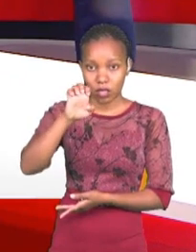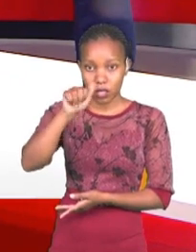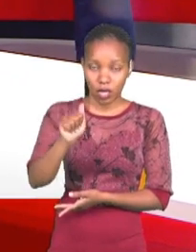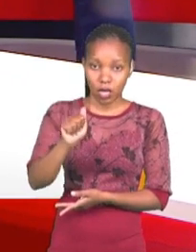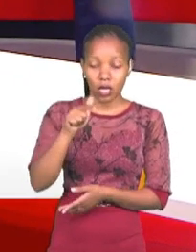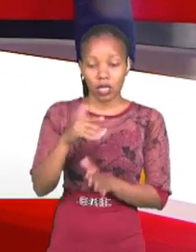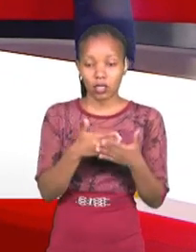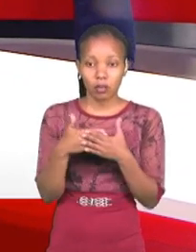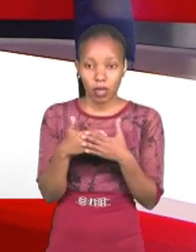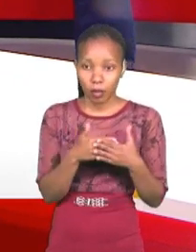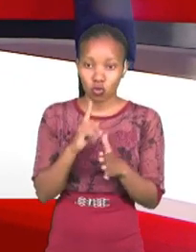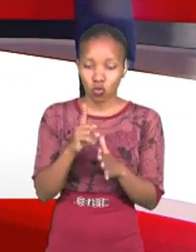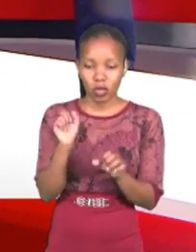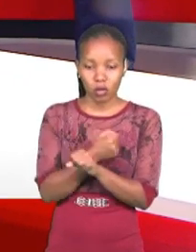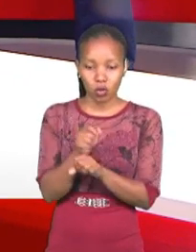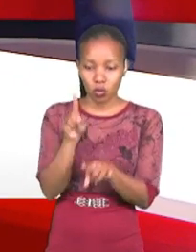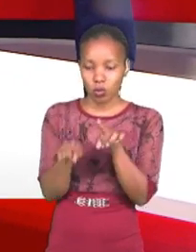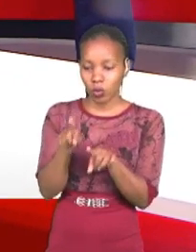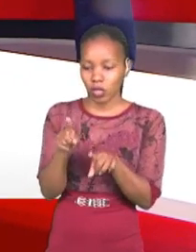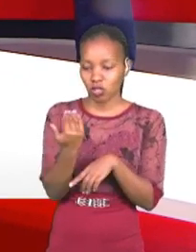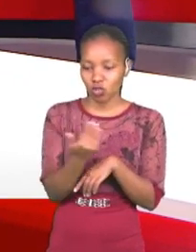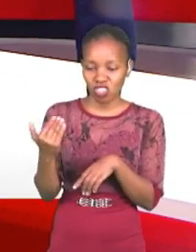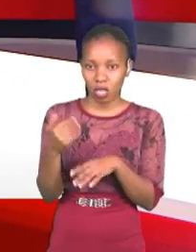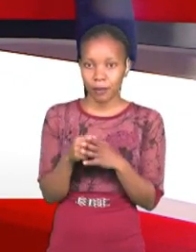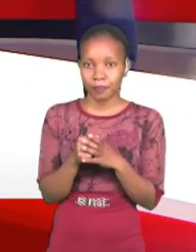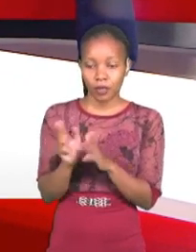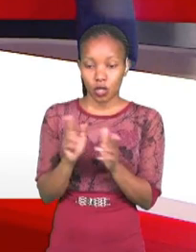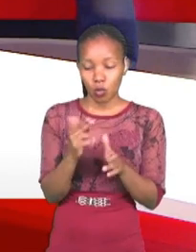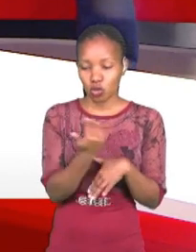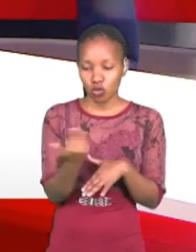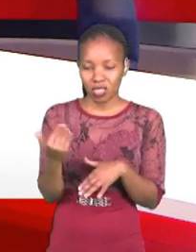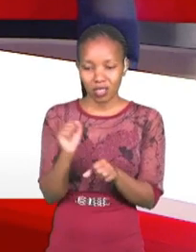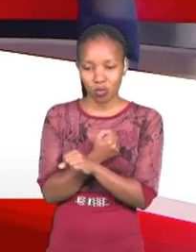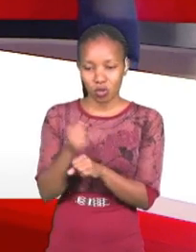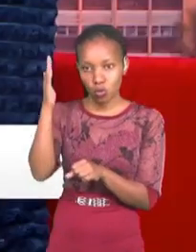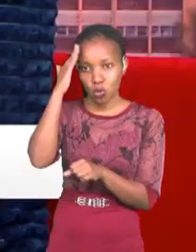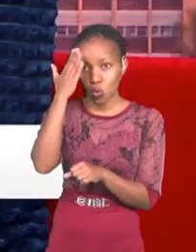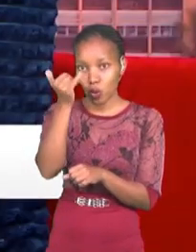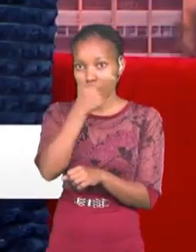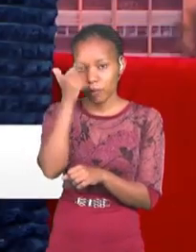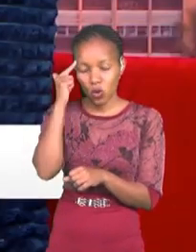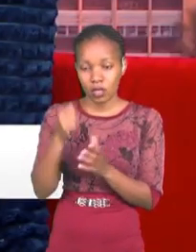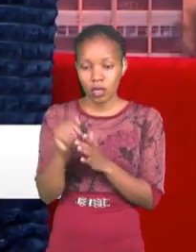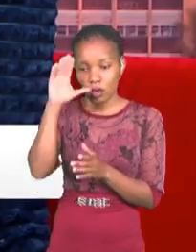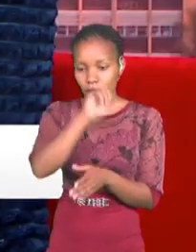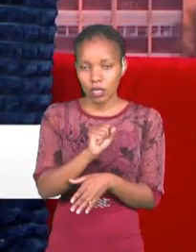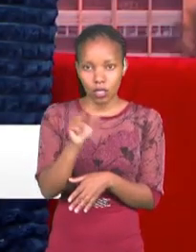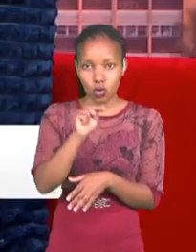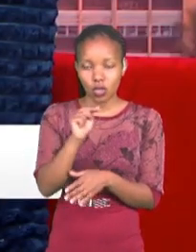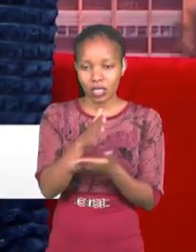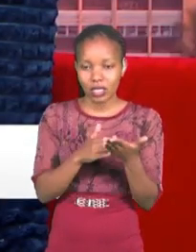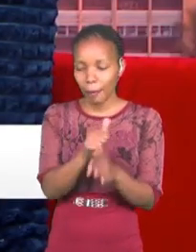children. Uh-huh. We cannot compare these children from normal children because there is lack in nutrition and some